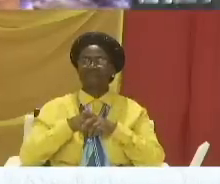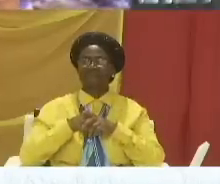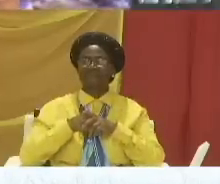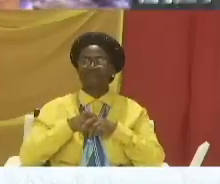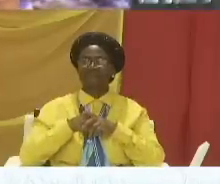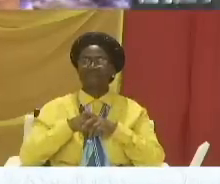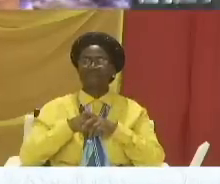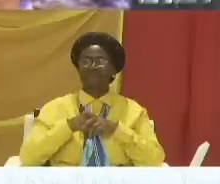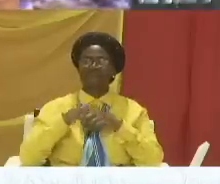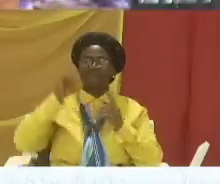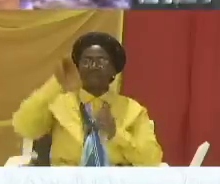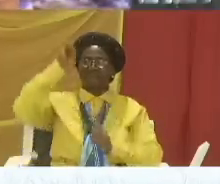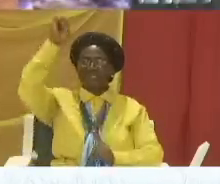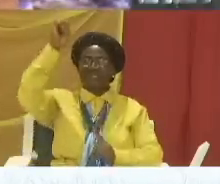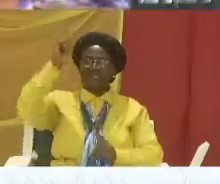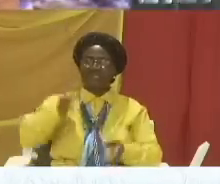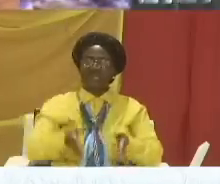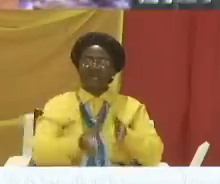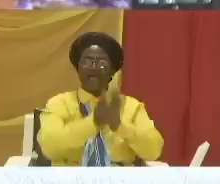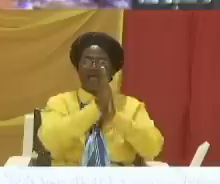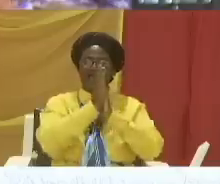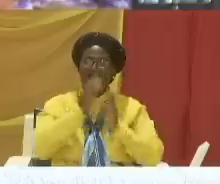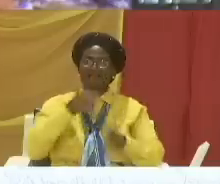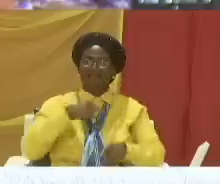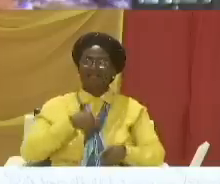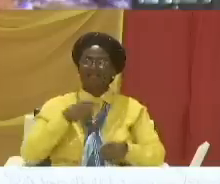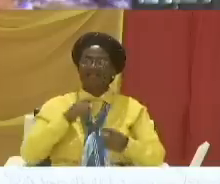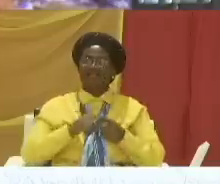He asked me to tell somebody,